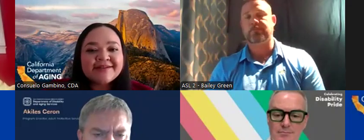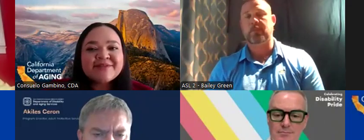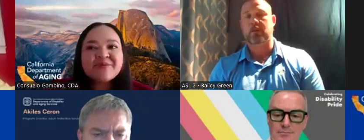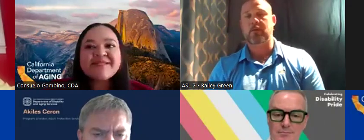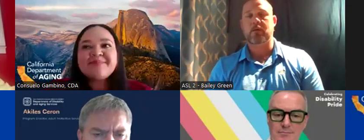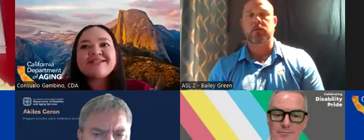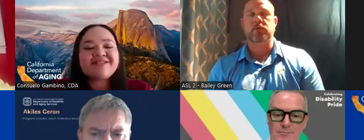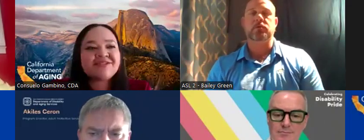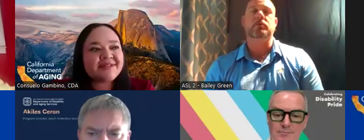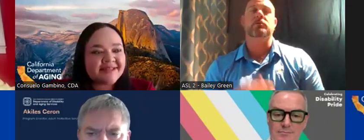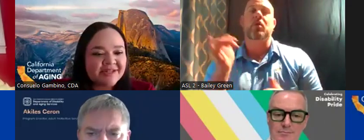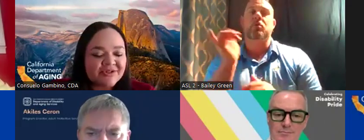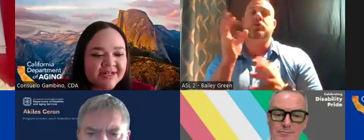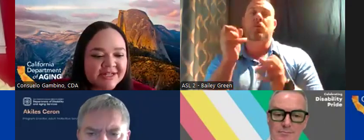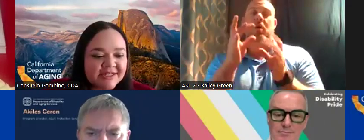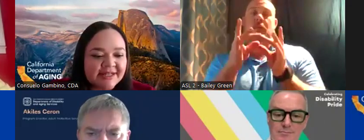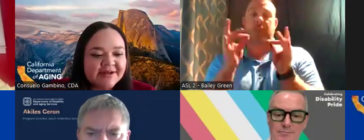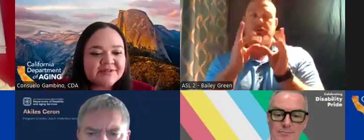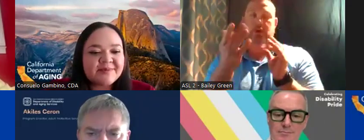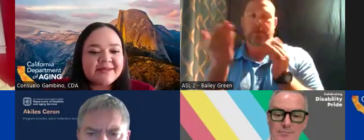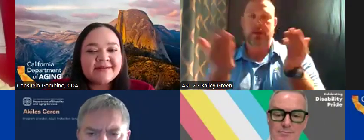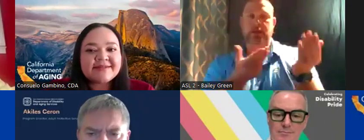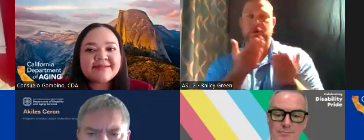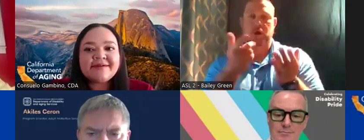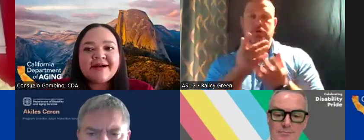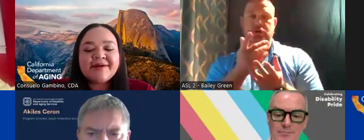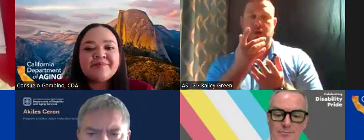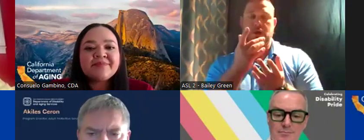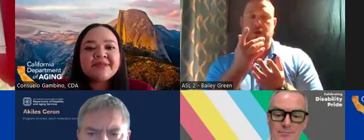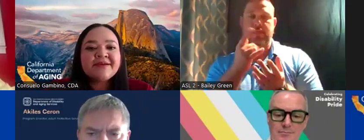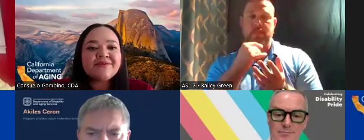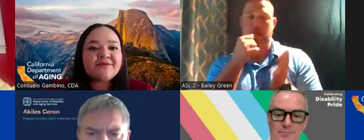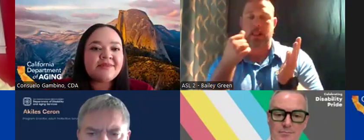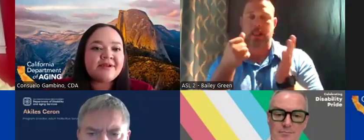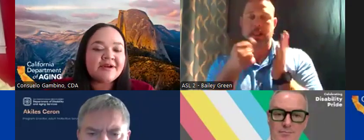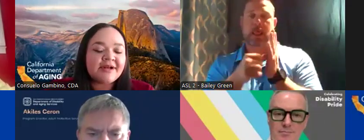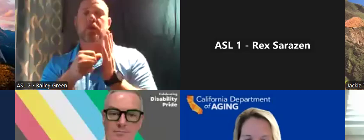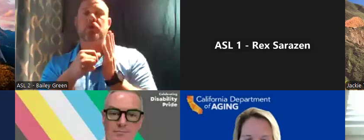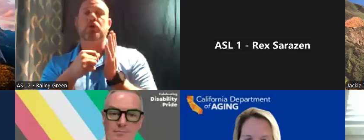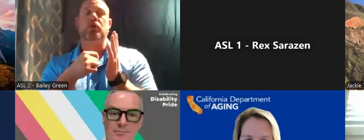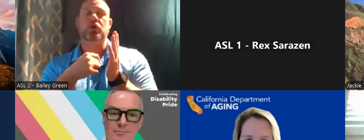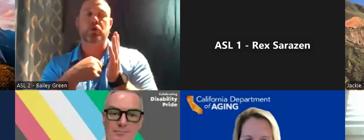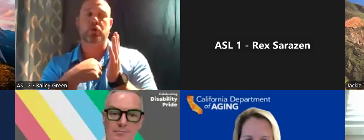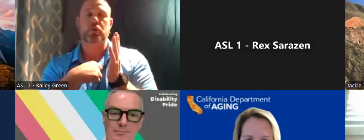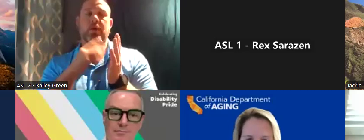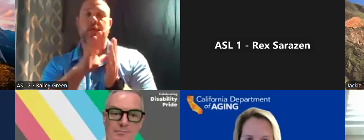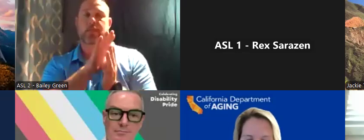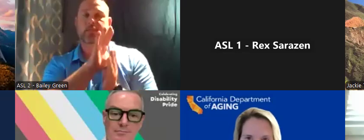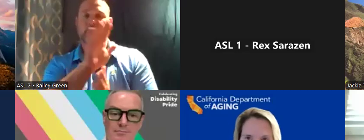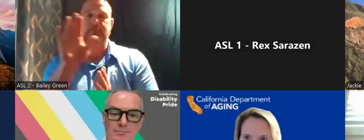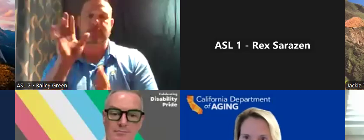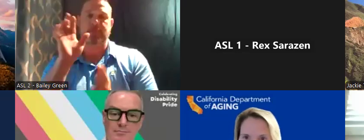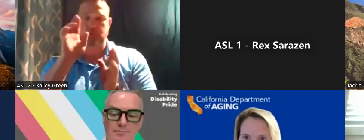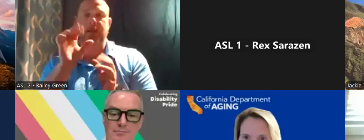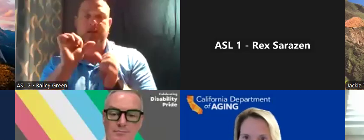I also wanted to mention too, in the introduction letters, we also noted their respective area agency